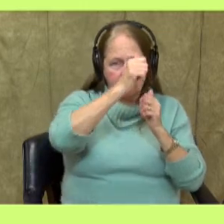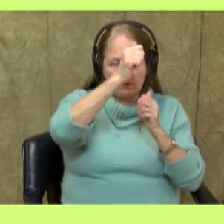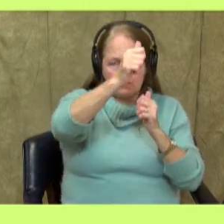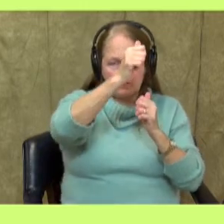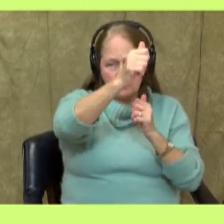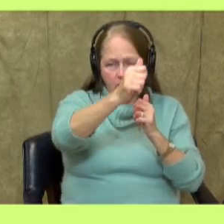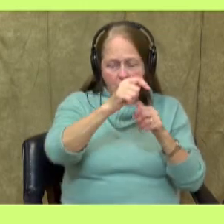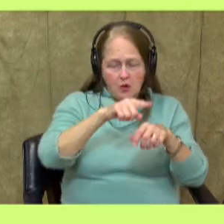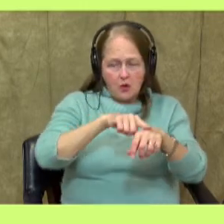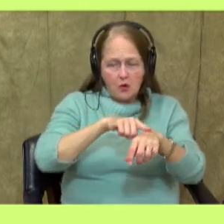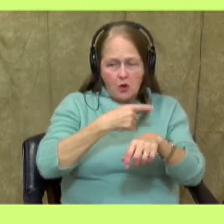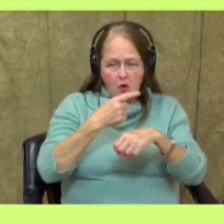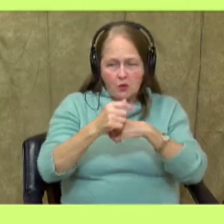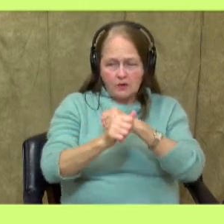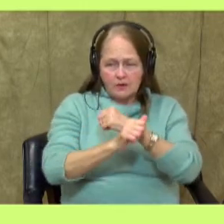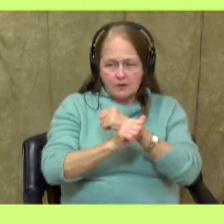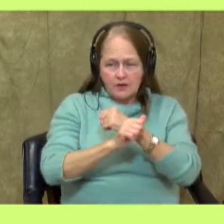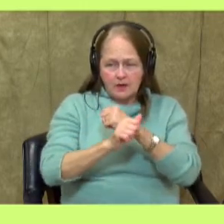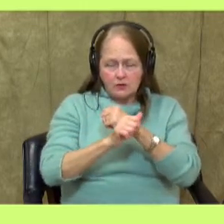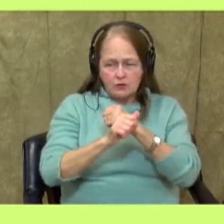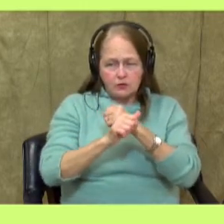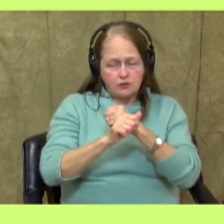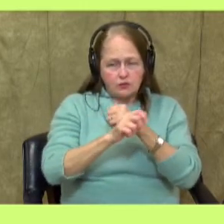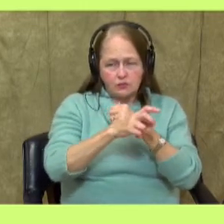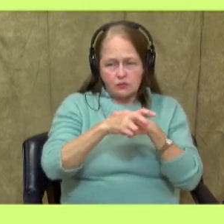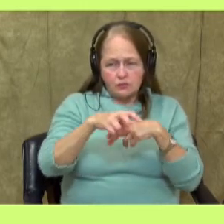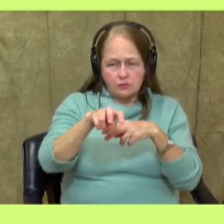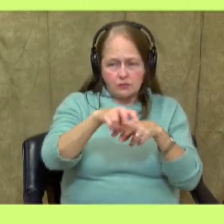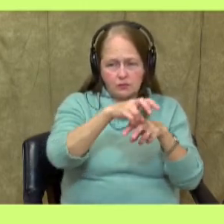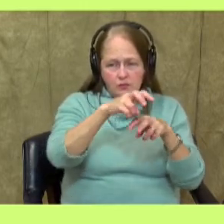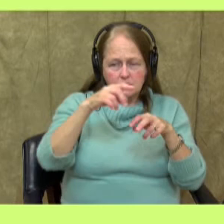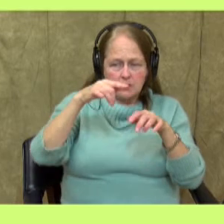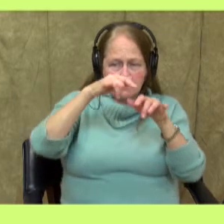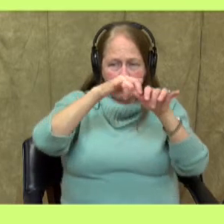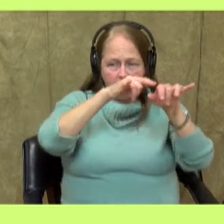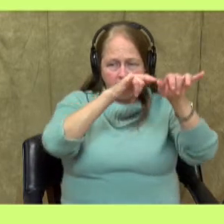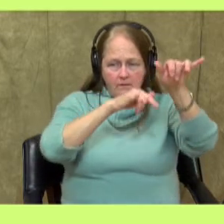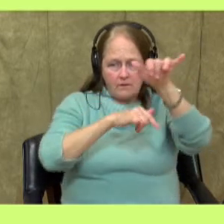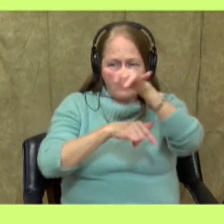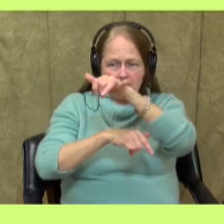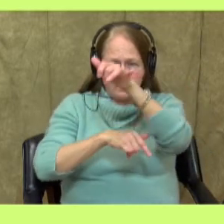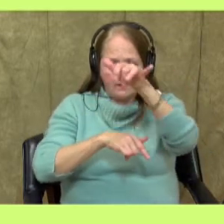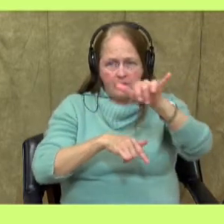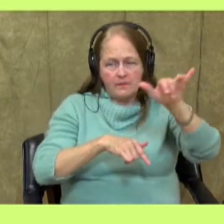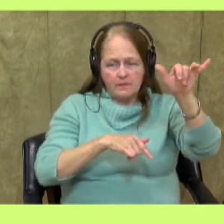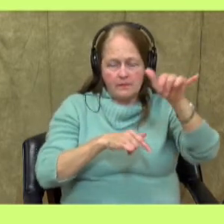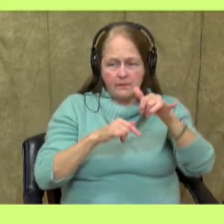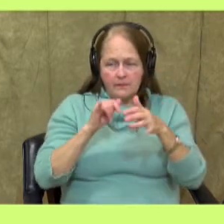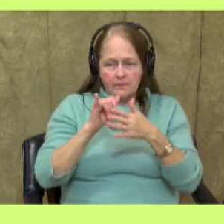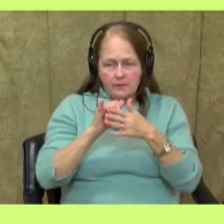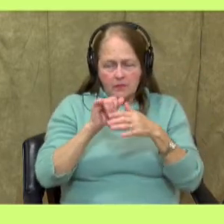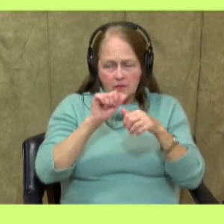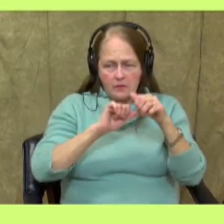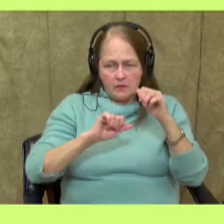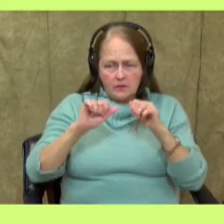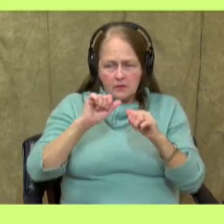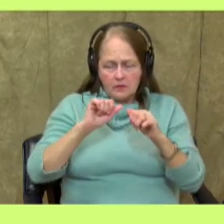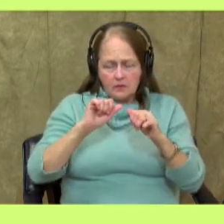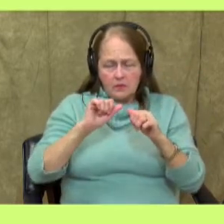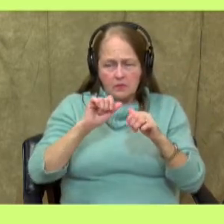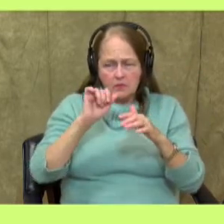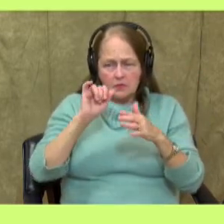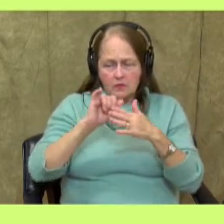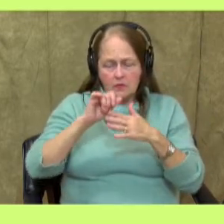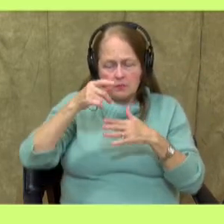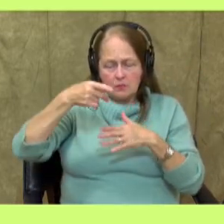fly many long, dangerous routes, and she encouraged other women to fly. She championed women in the sciences as a guest professor